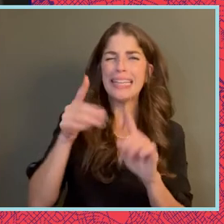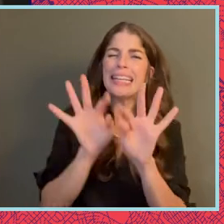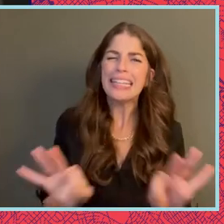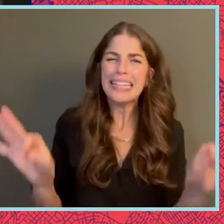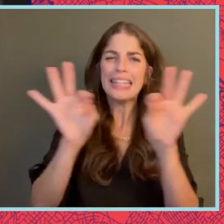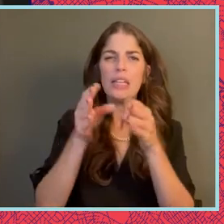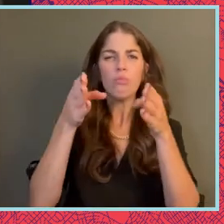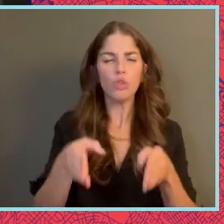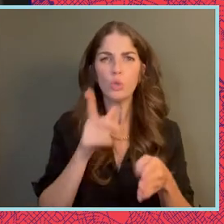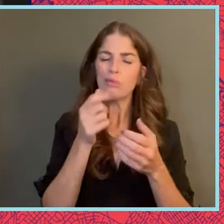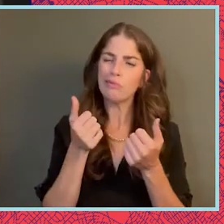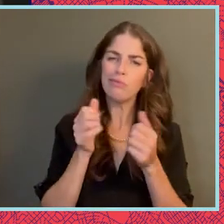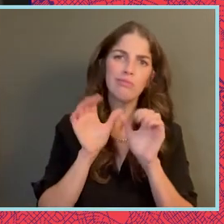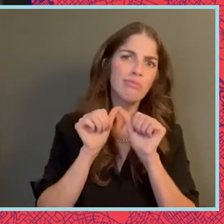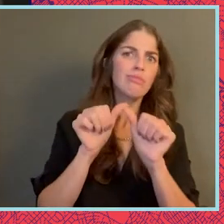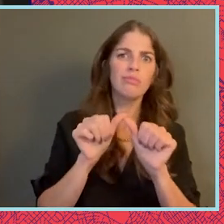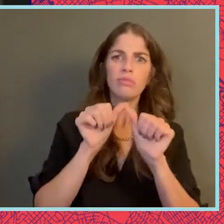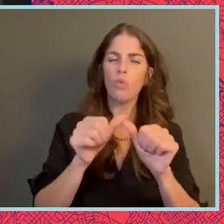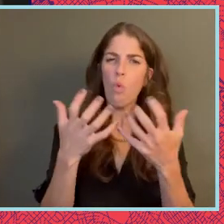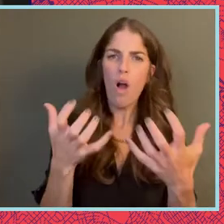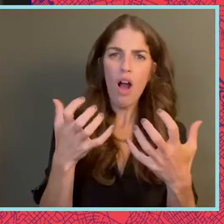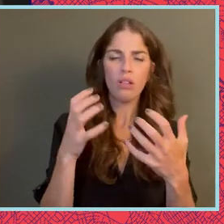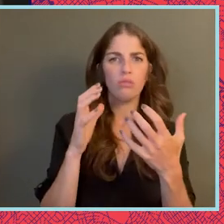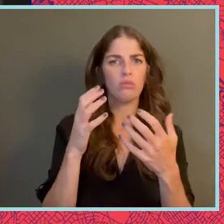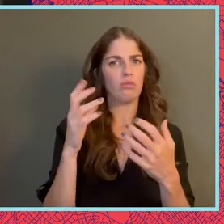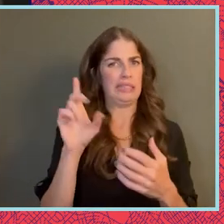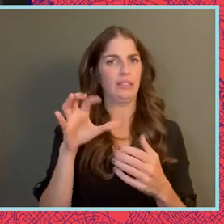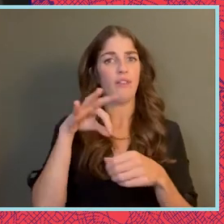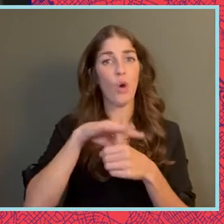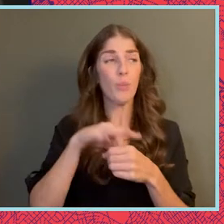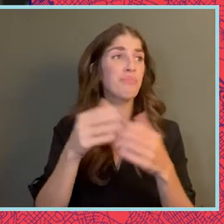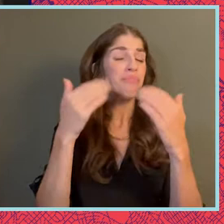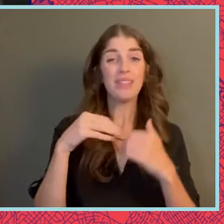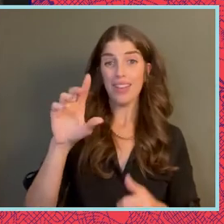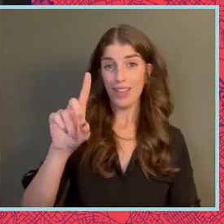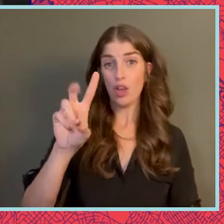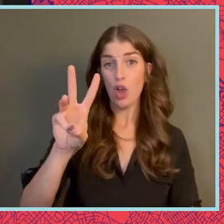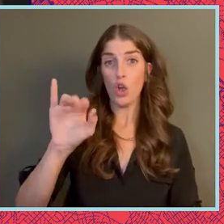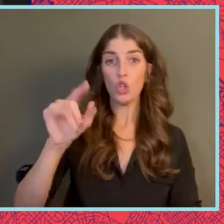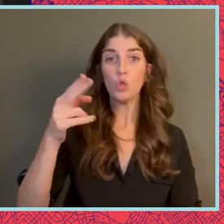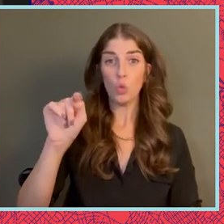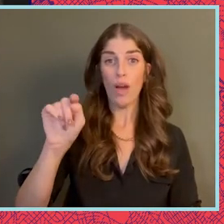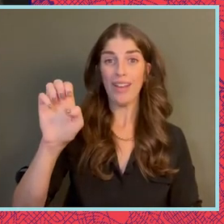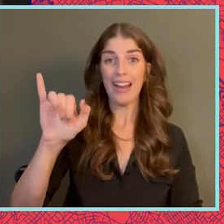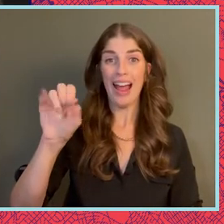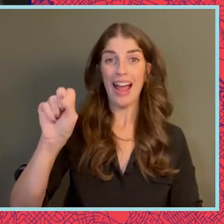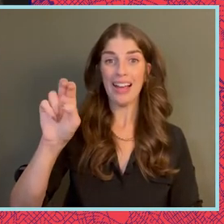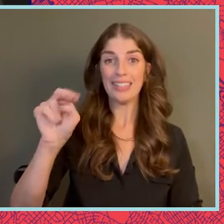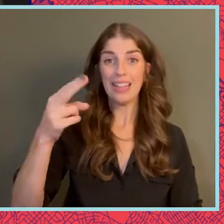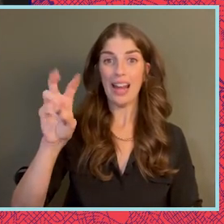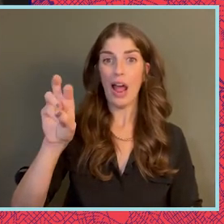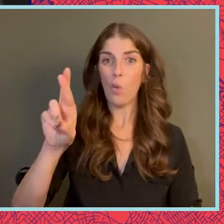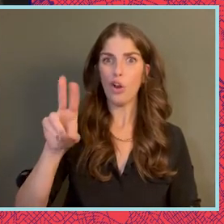Senate who was pushing a vote for D.C. in that chamber. Dwight Eisenhower was actually instrumental